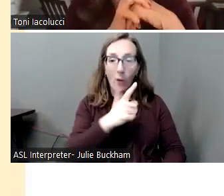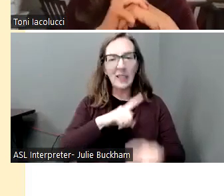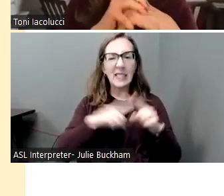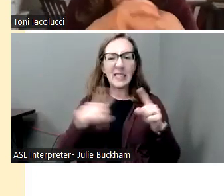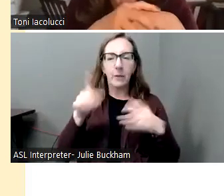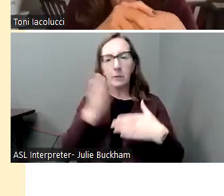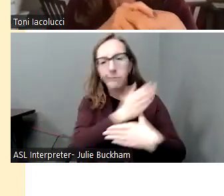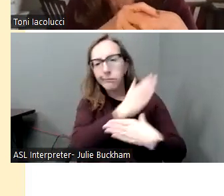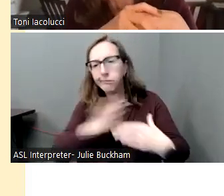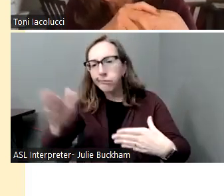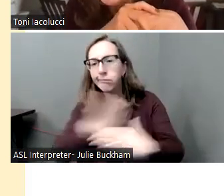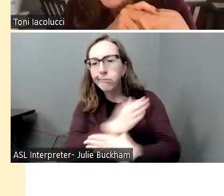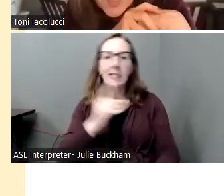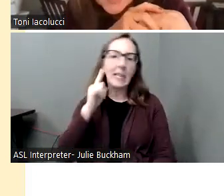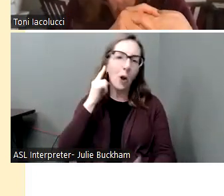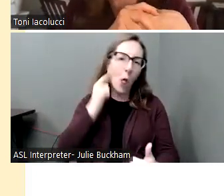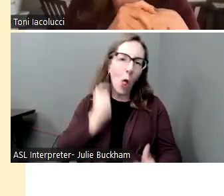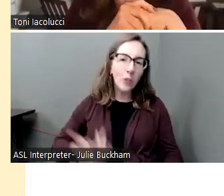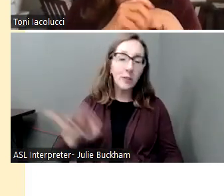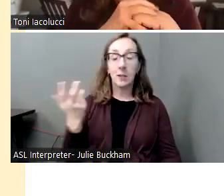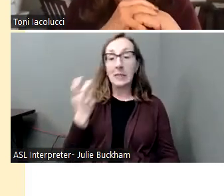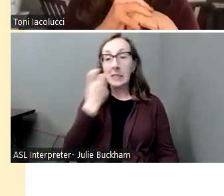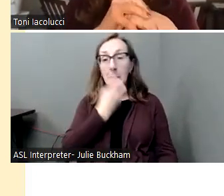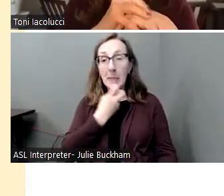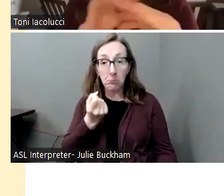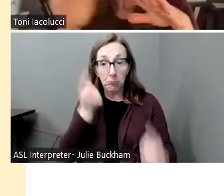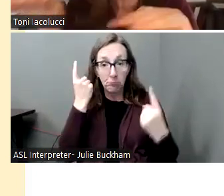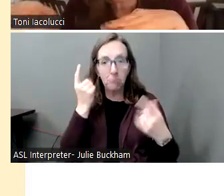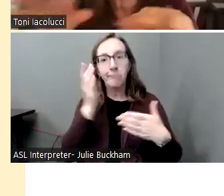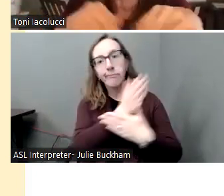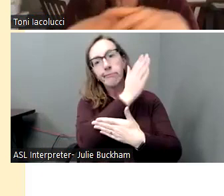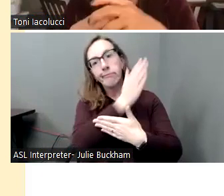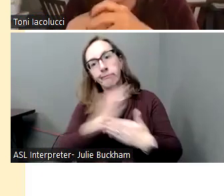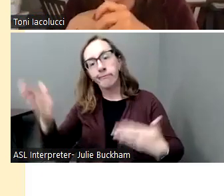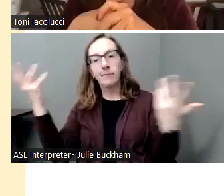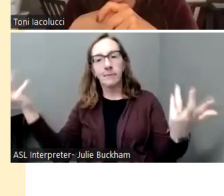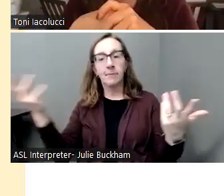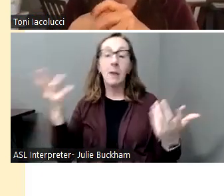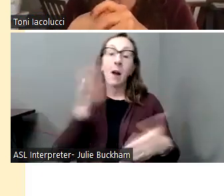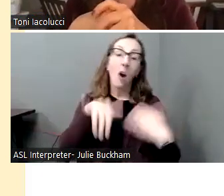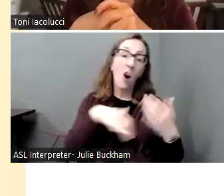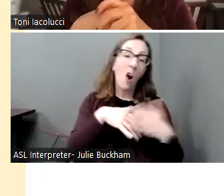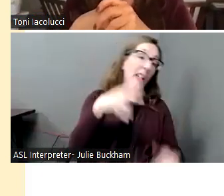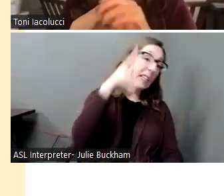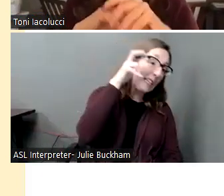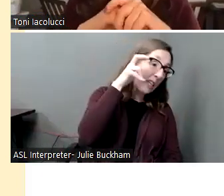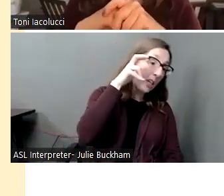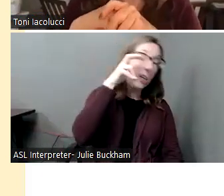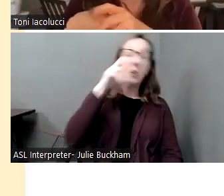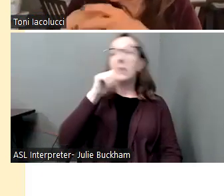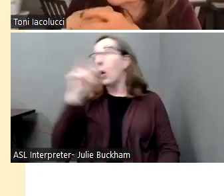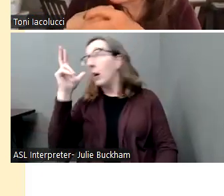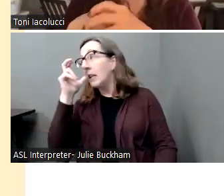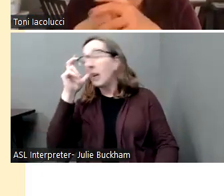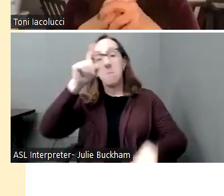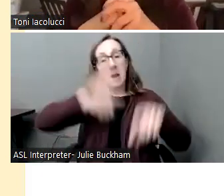loss. We have different levels of speech recognition. We all hear and don't hear different things. Some of us are